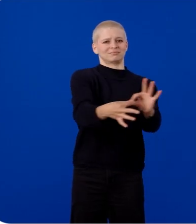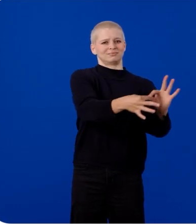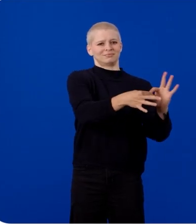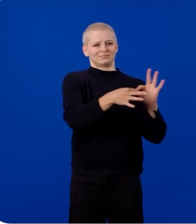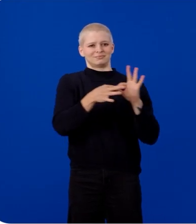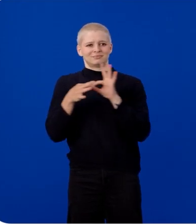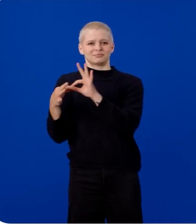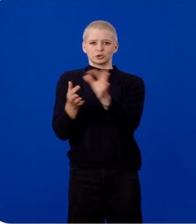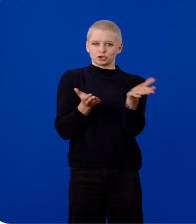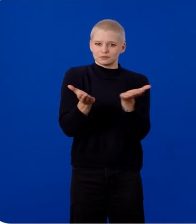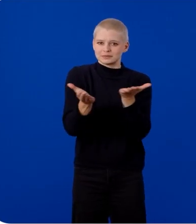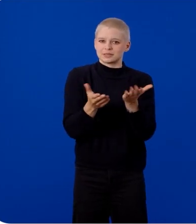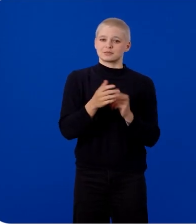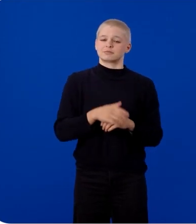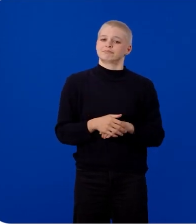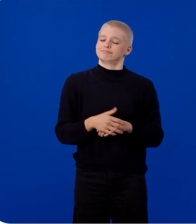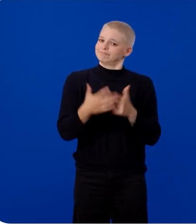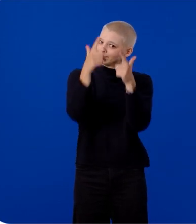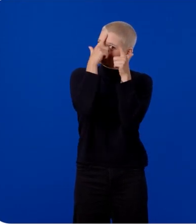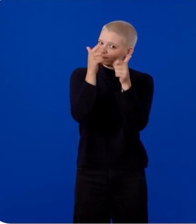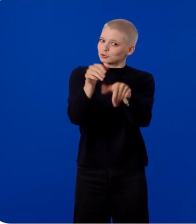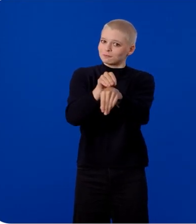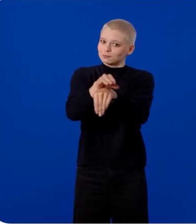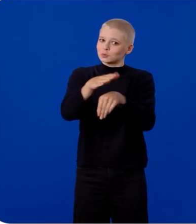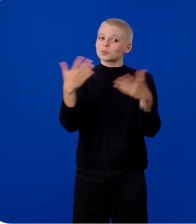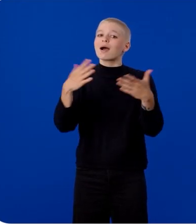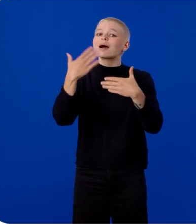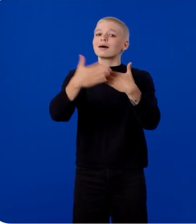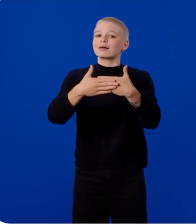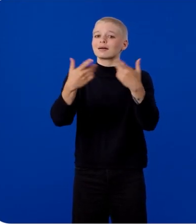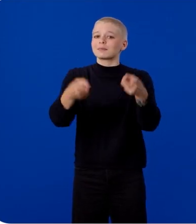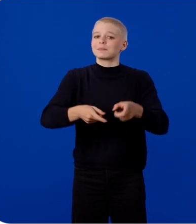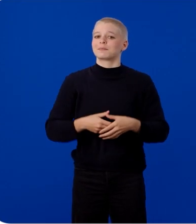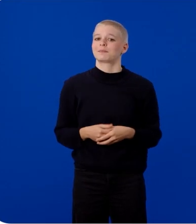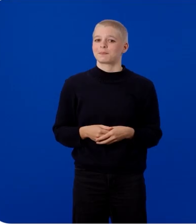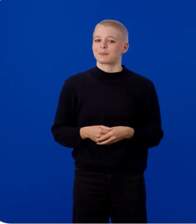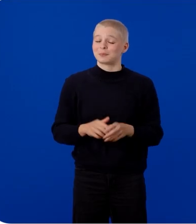the right place to shape what comes next. We hope you will